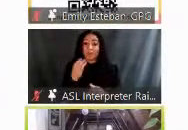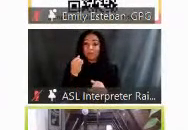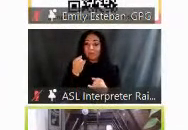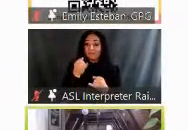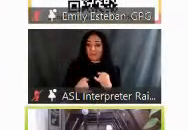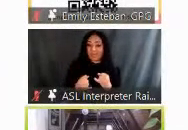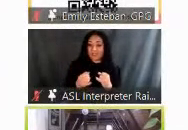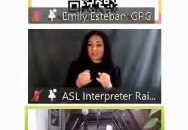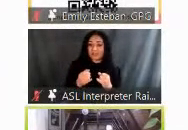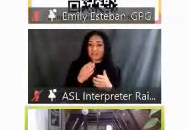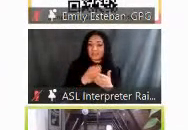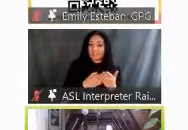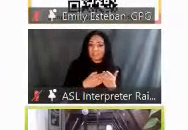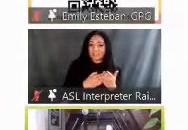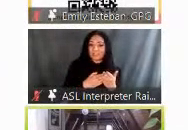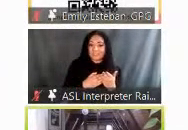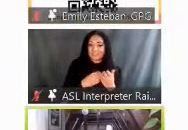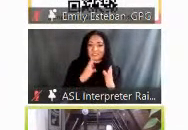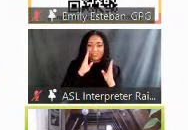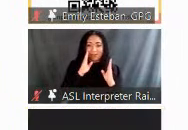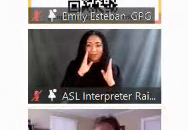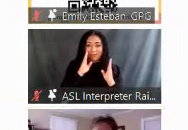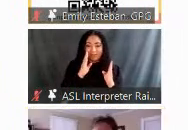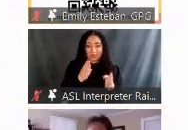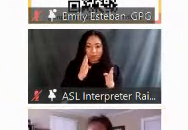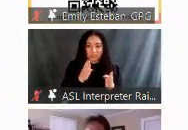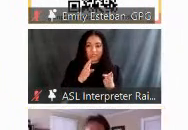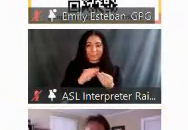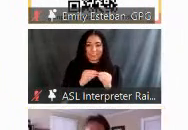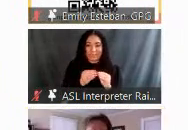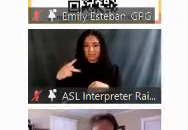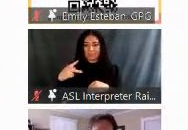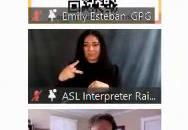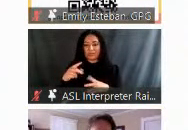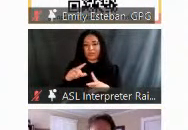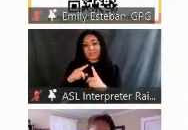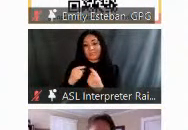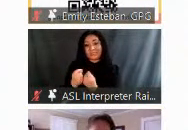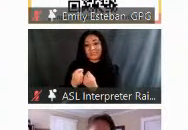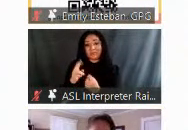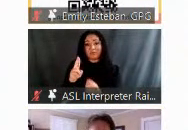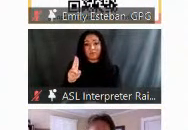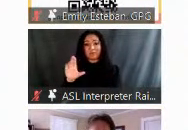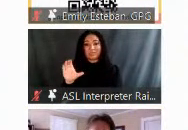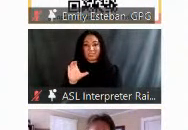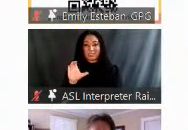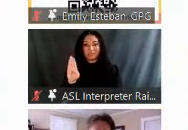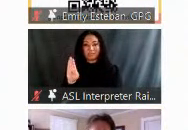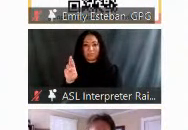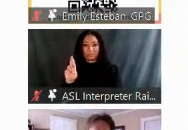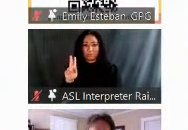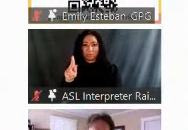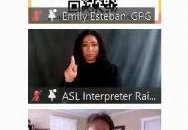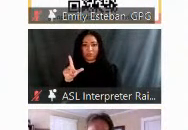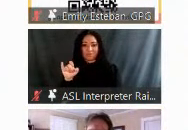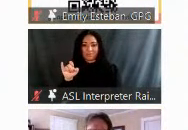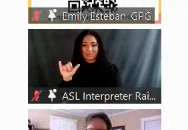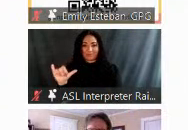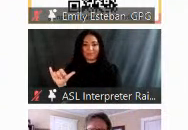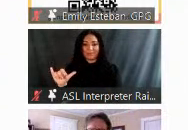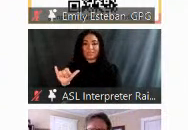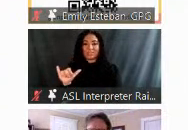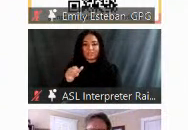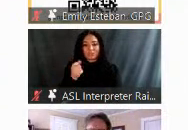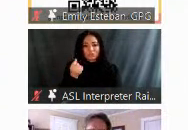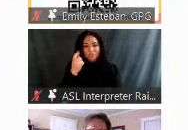and maps synthesized and created by a team at UC Berkeley to help us better understand the current distribution of preschool programs